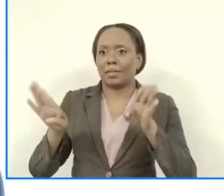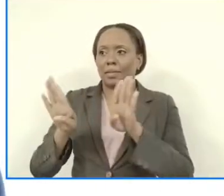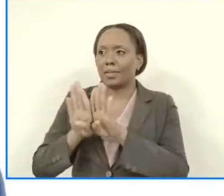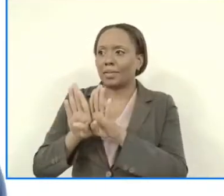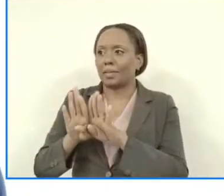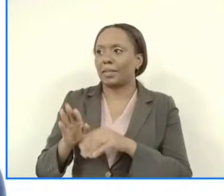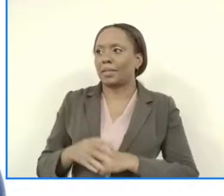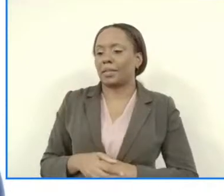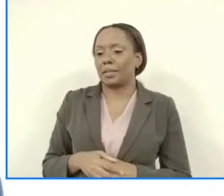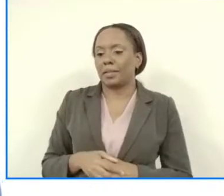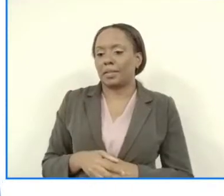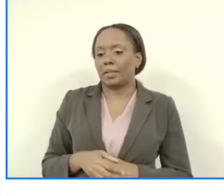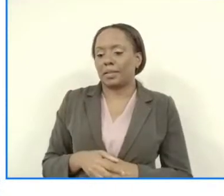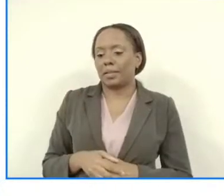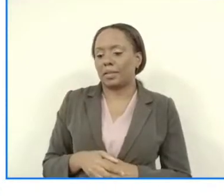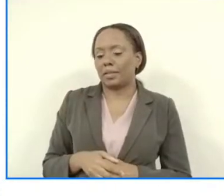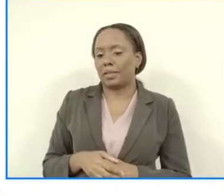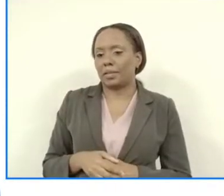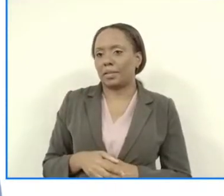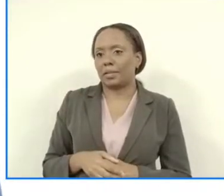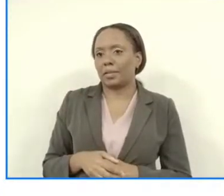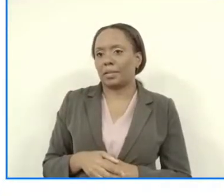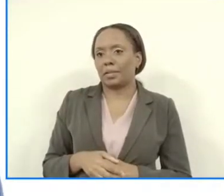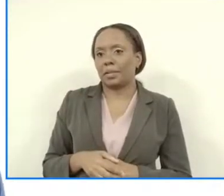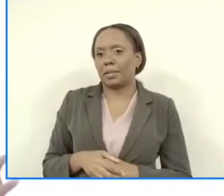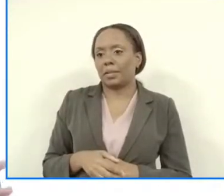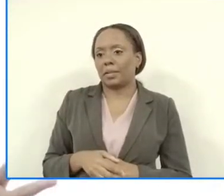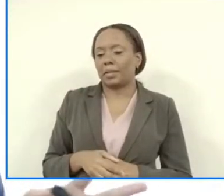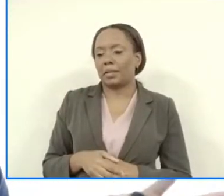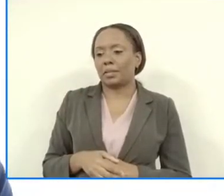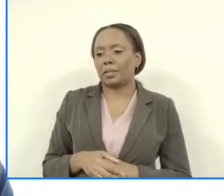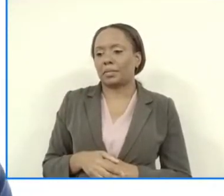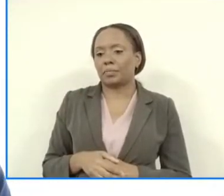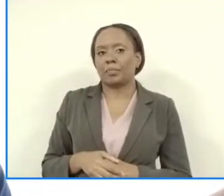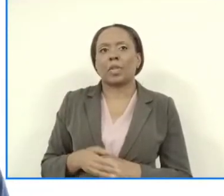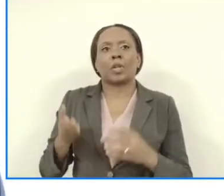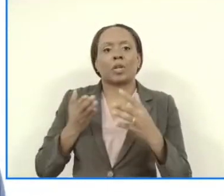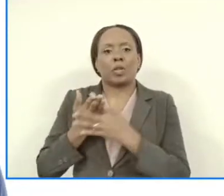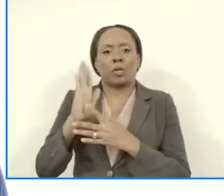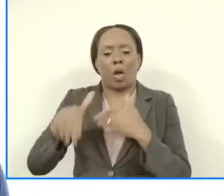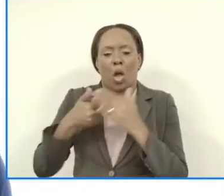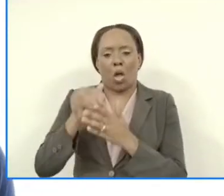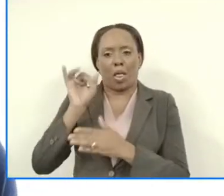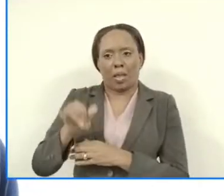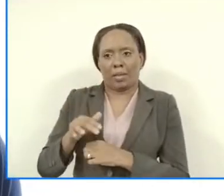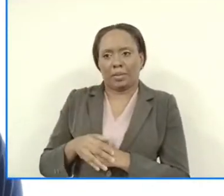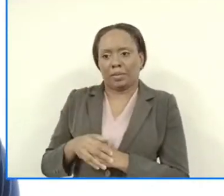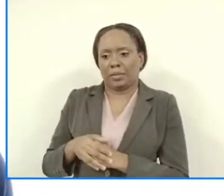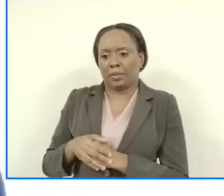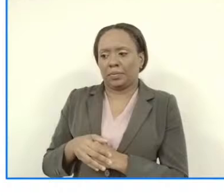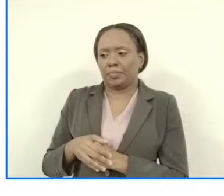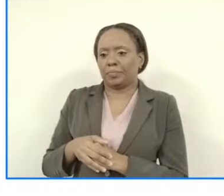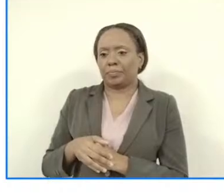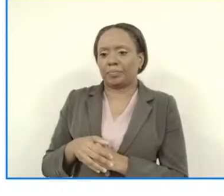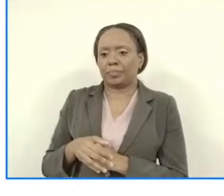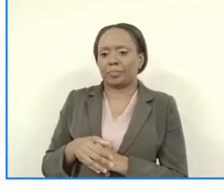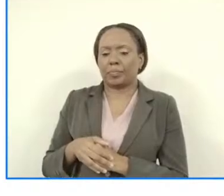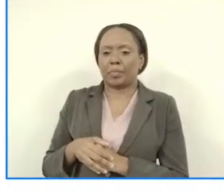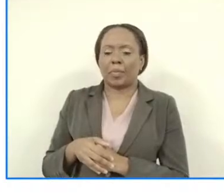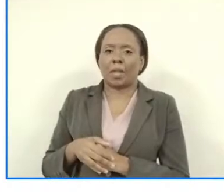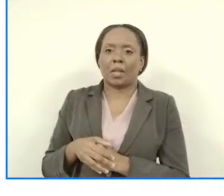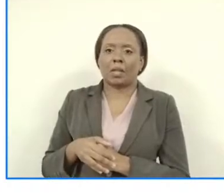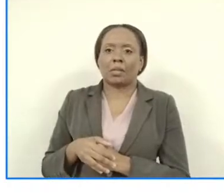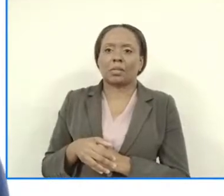the lines, starting from the substation, down the artery, and through those feelers. What happens sometimes is when